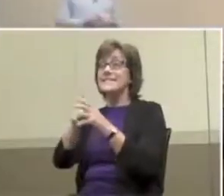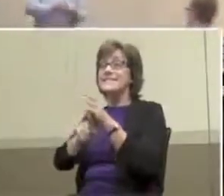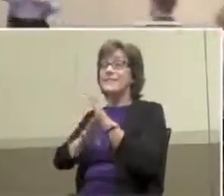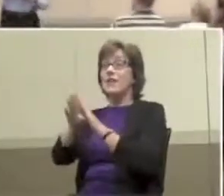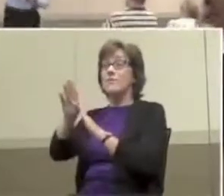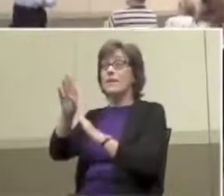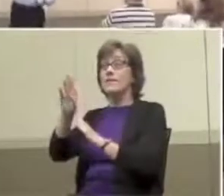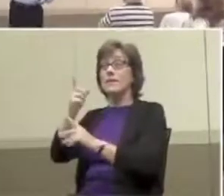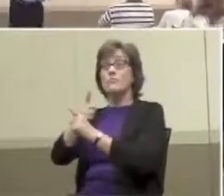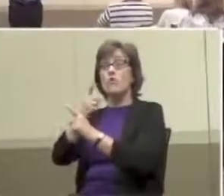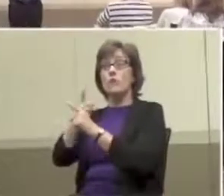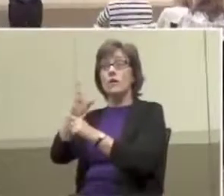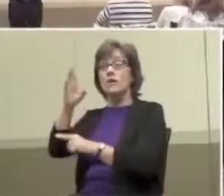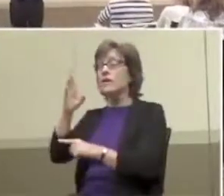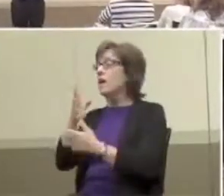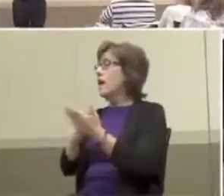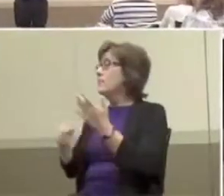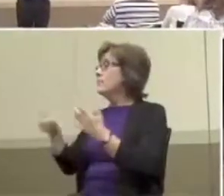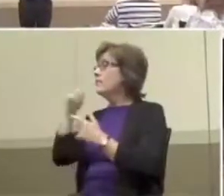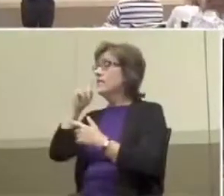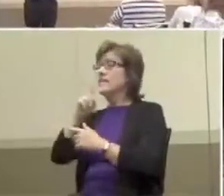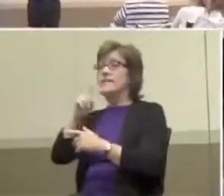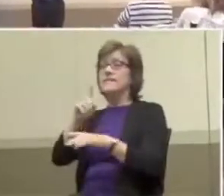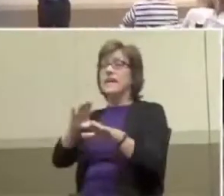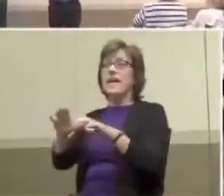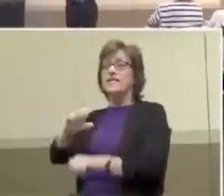How many think it's an act of resistance?